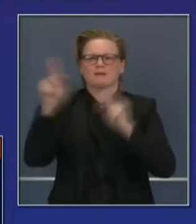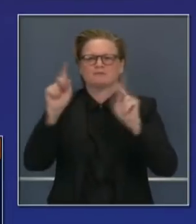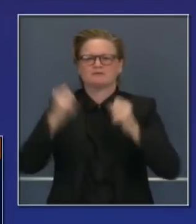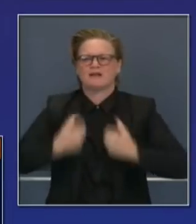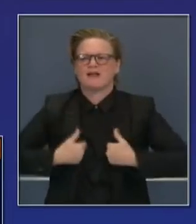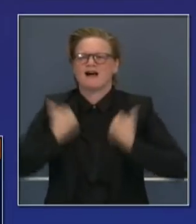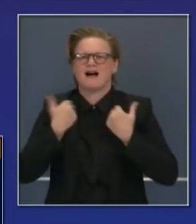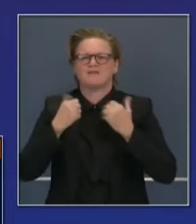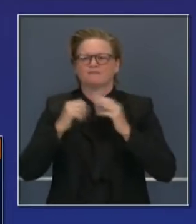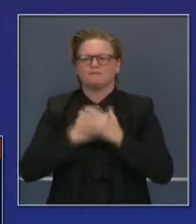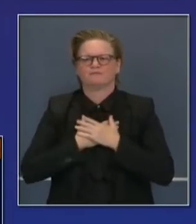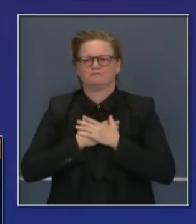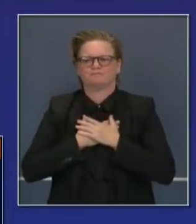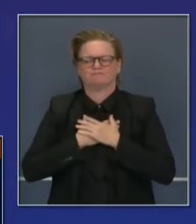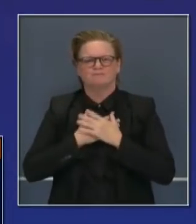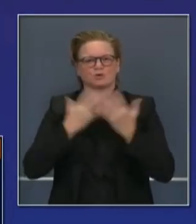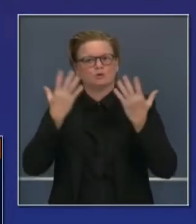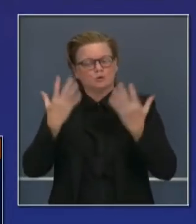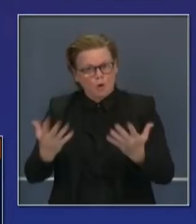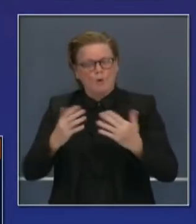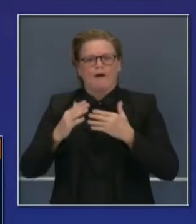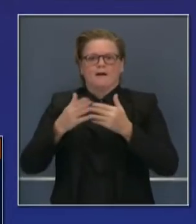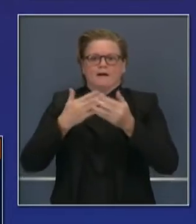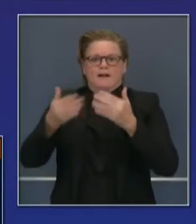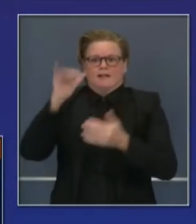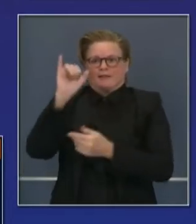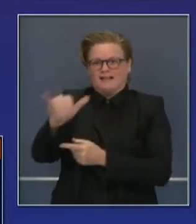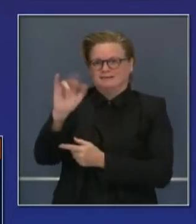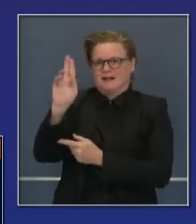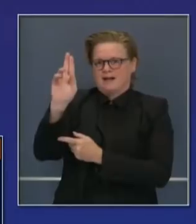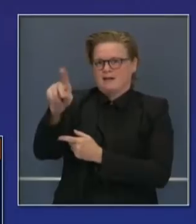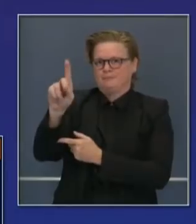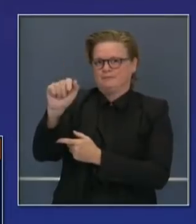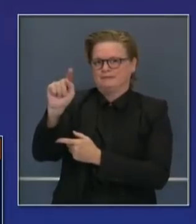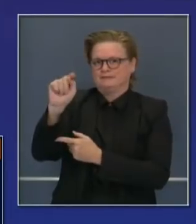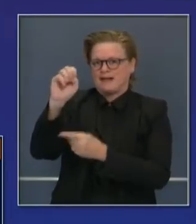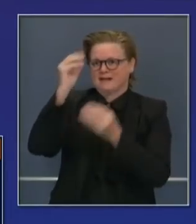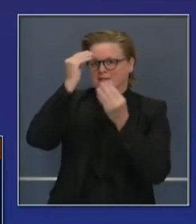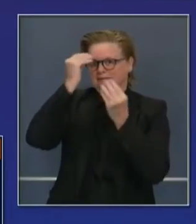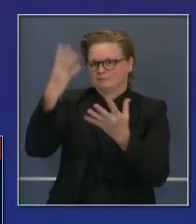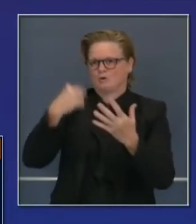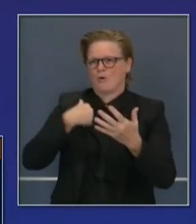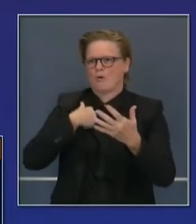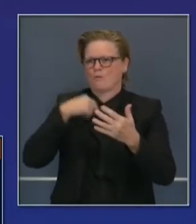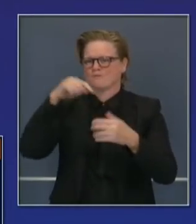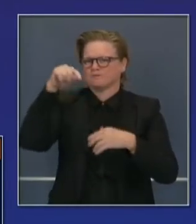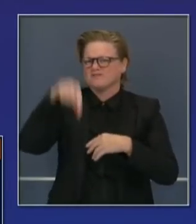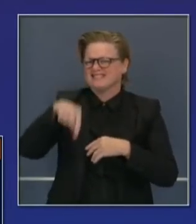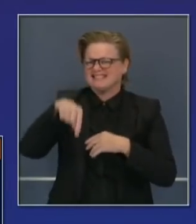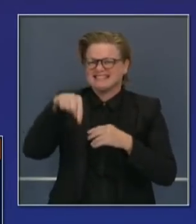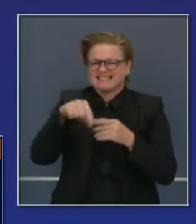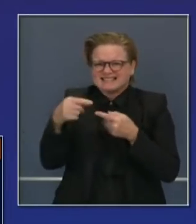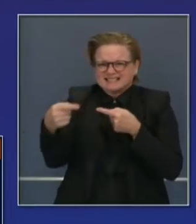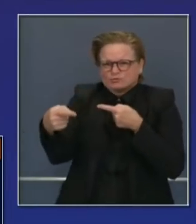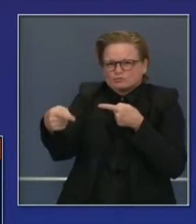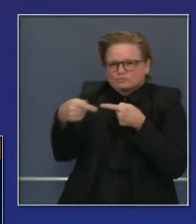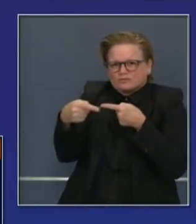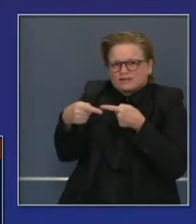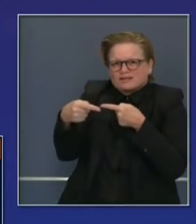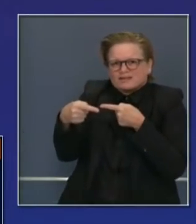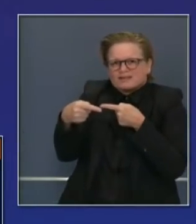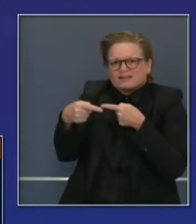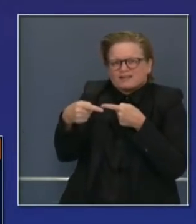update. I just want everyone to know this is time limited. It's based upon the